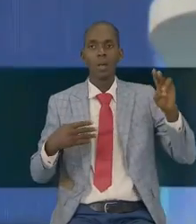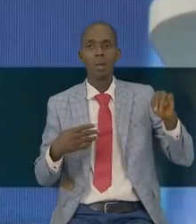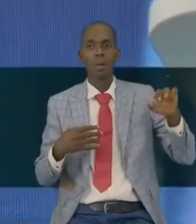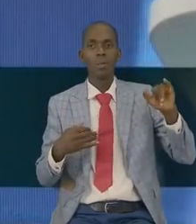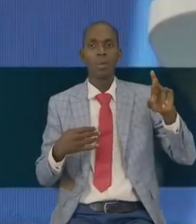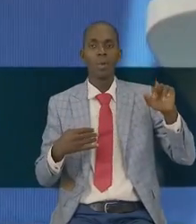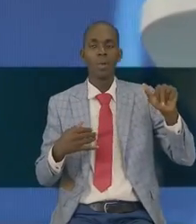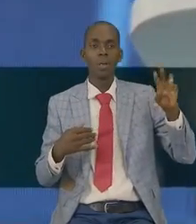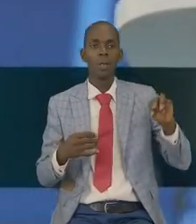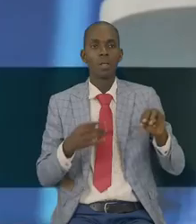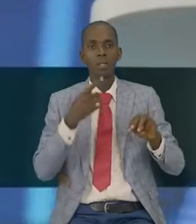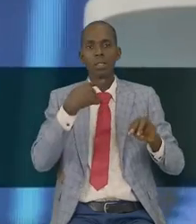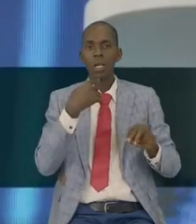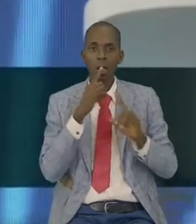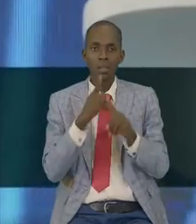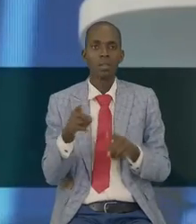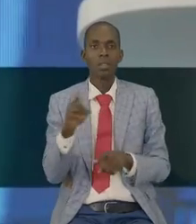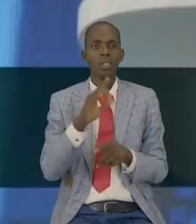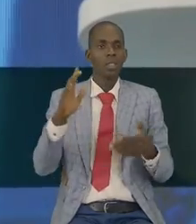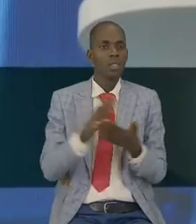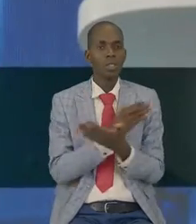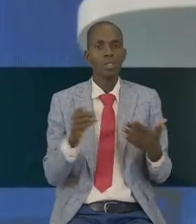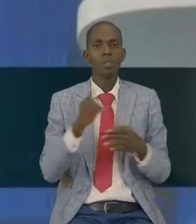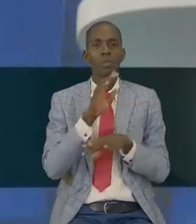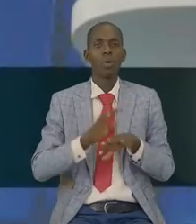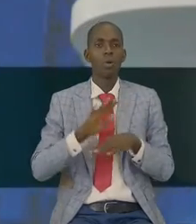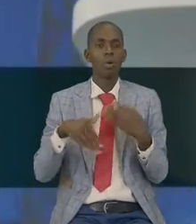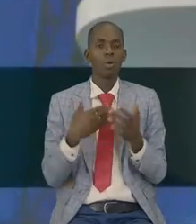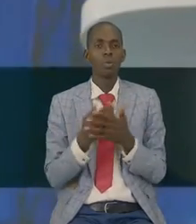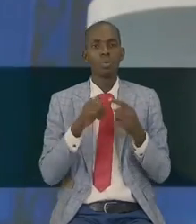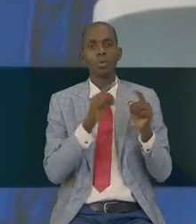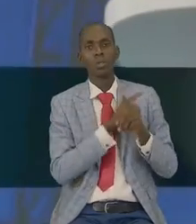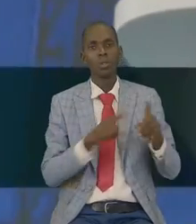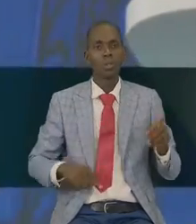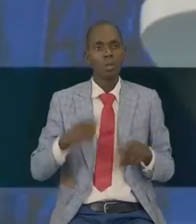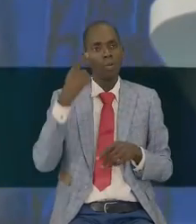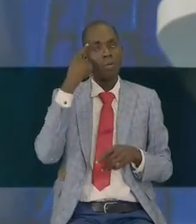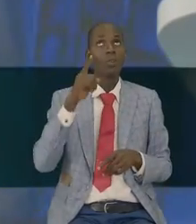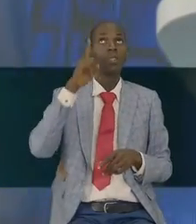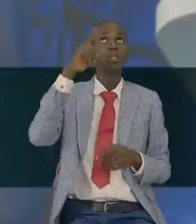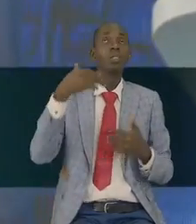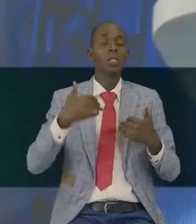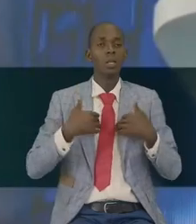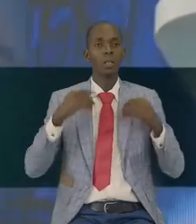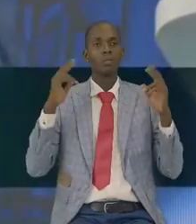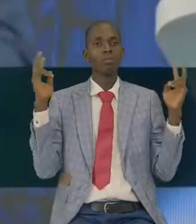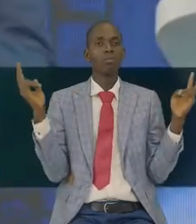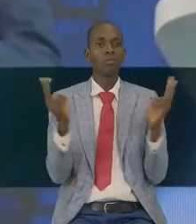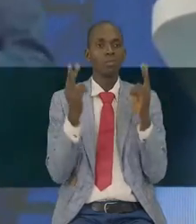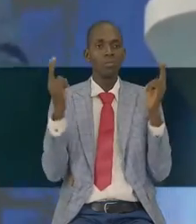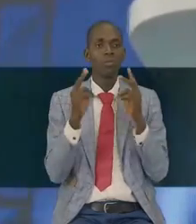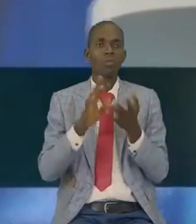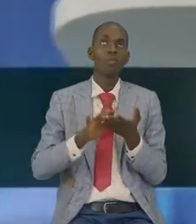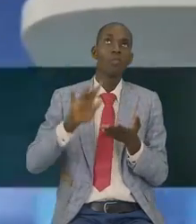them, sing ye unto the Lord, for he has triumphed gloriously.